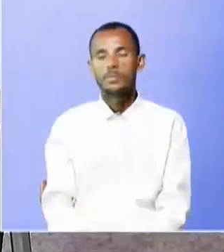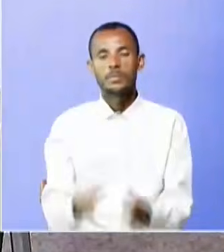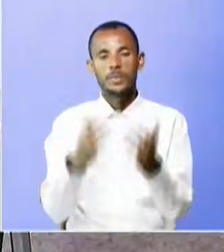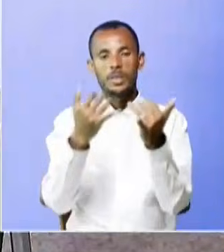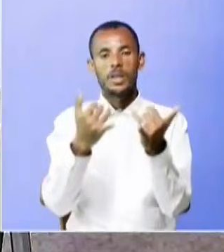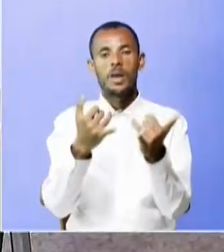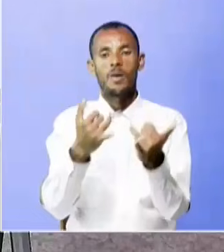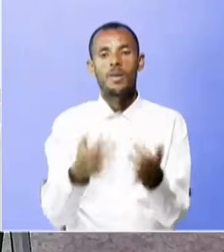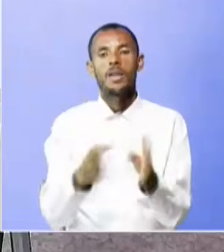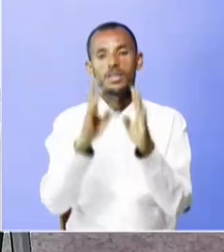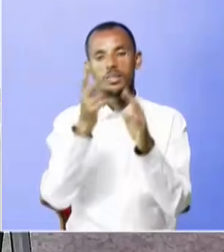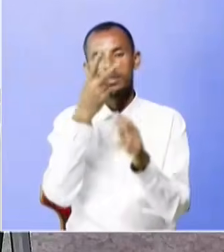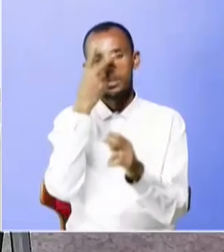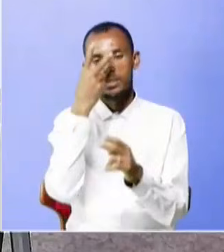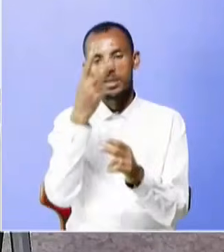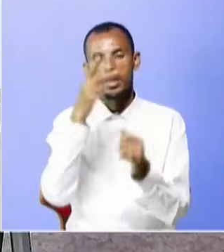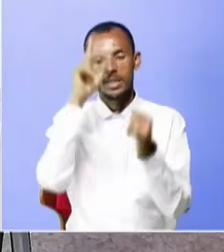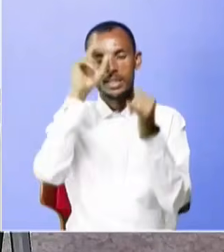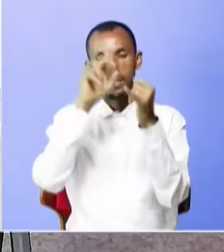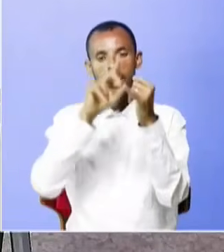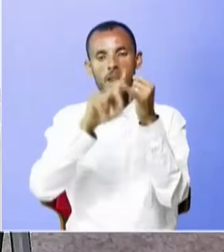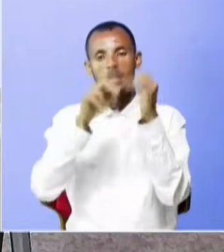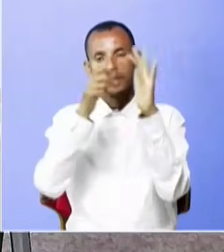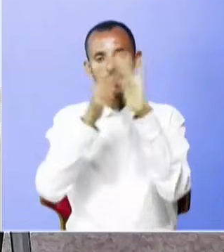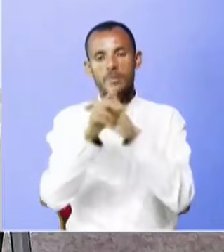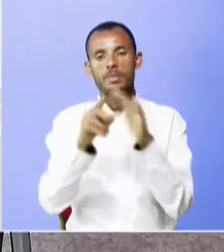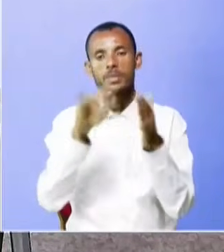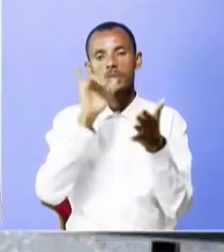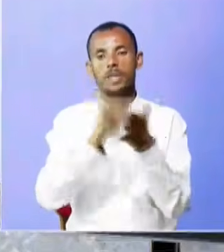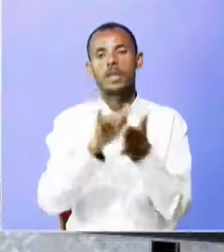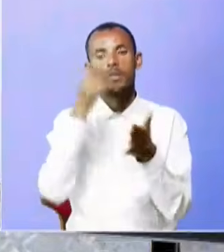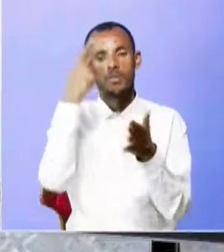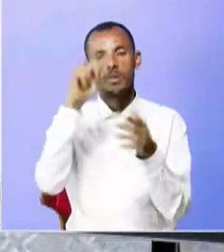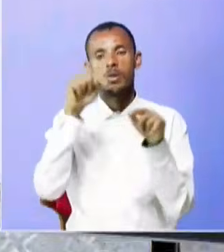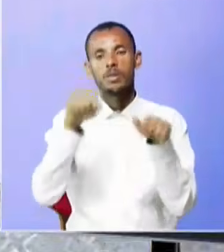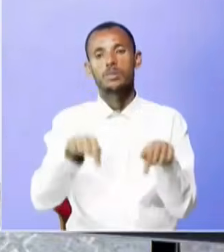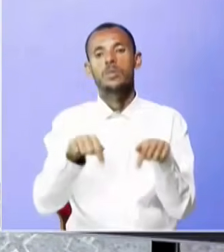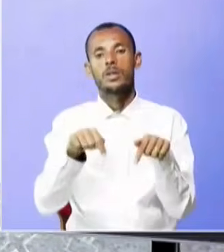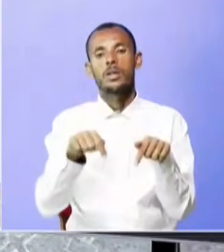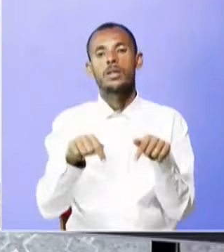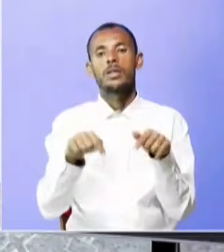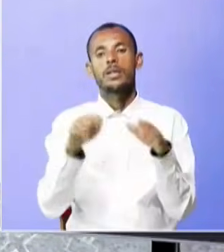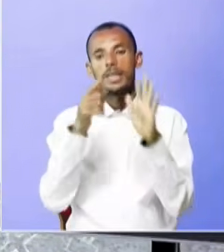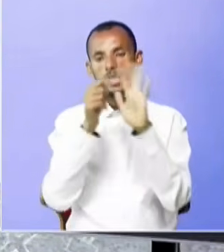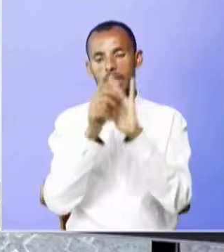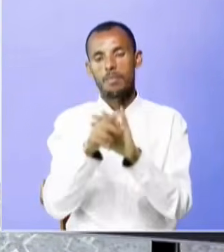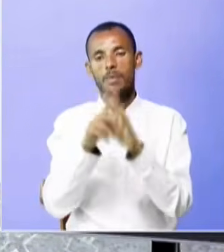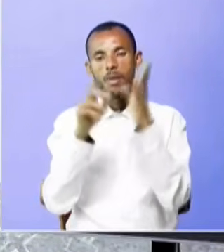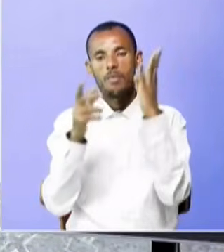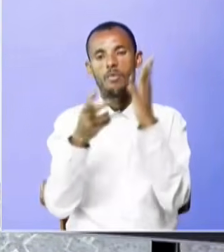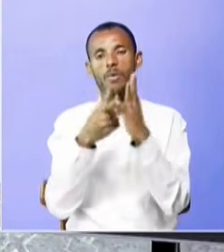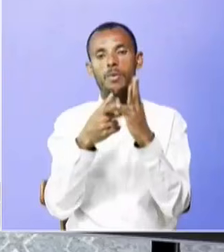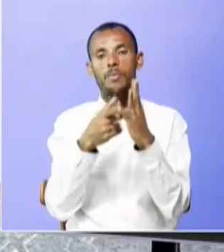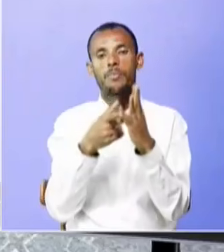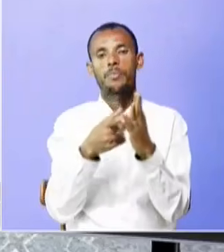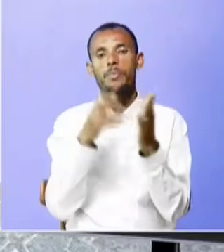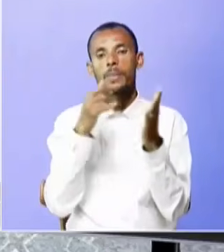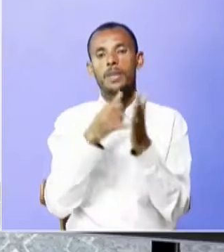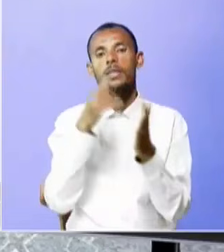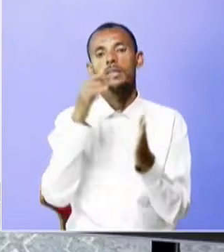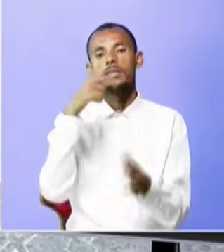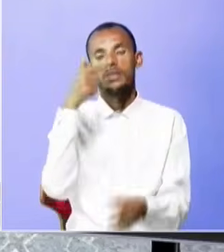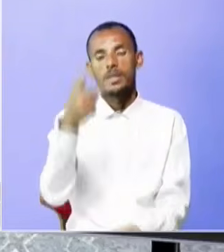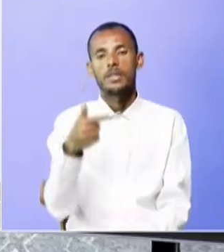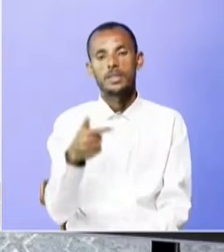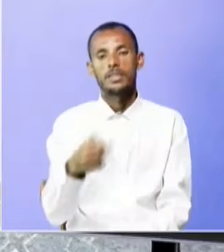let's see the last example that we have for today. In example 4, it says